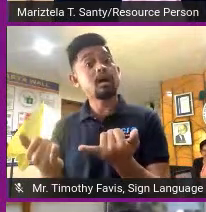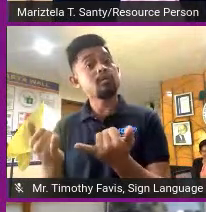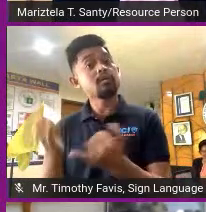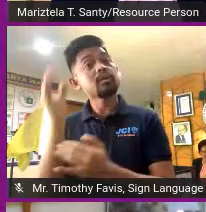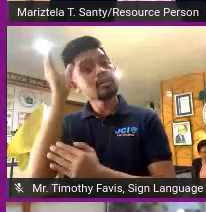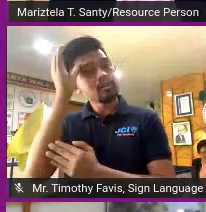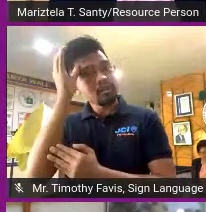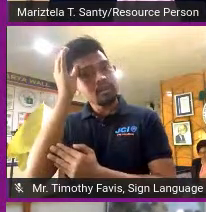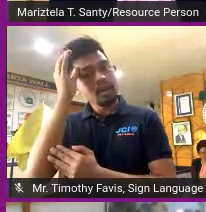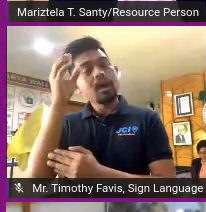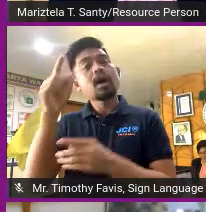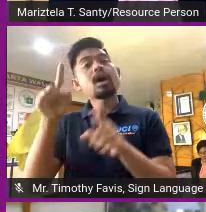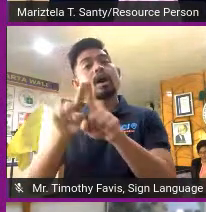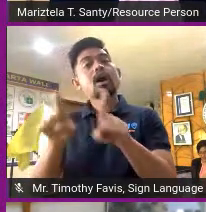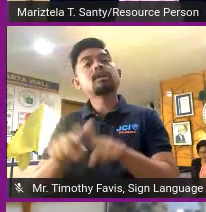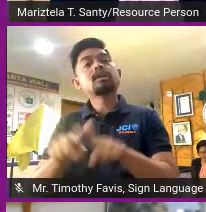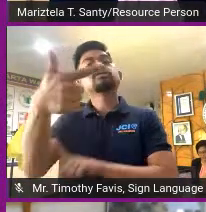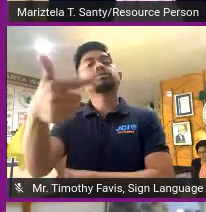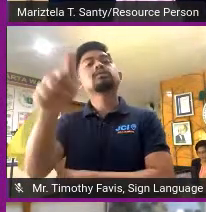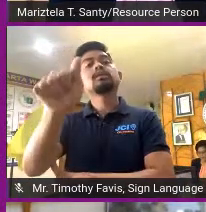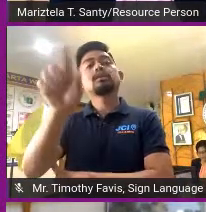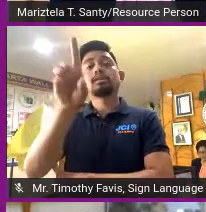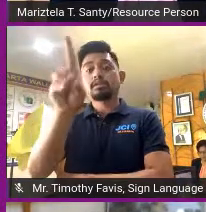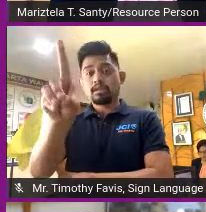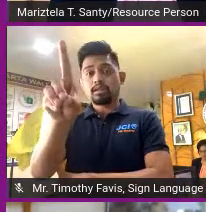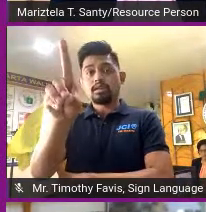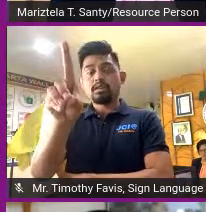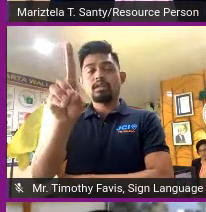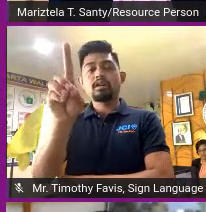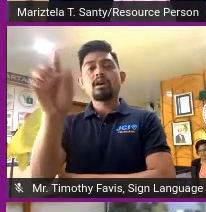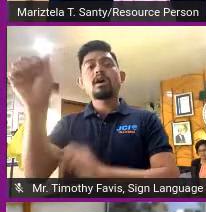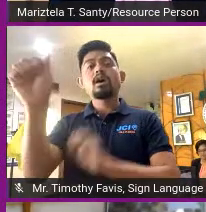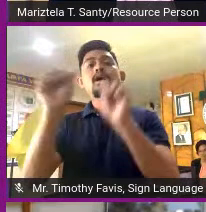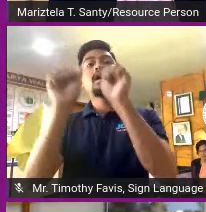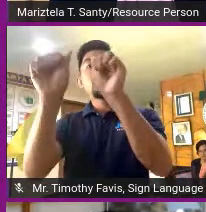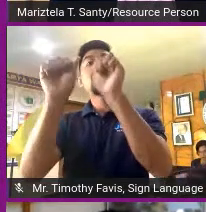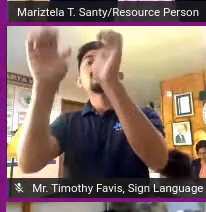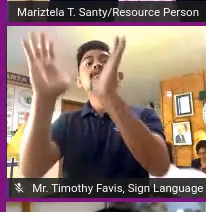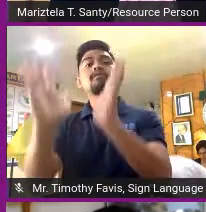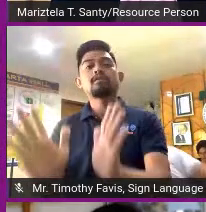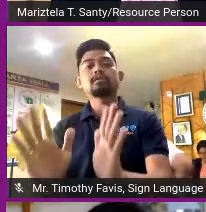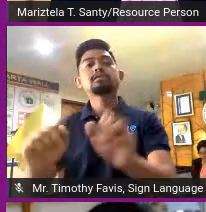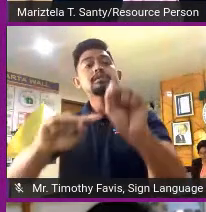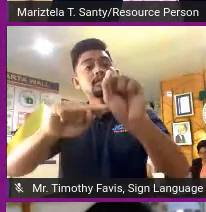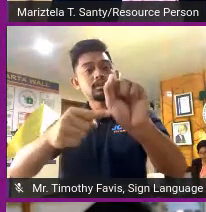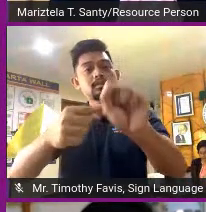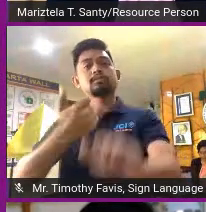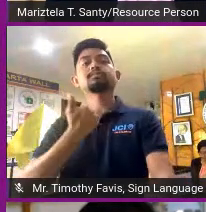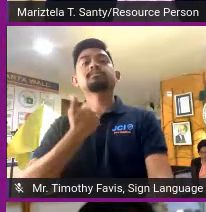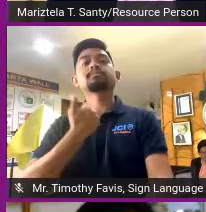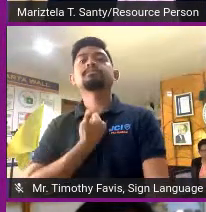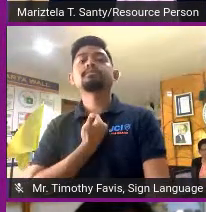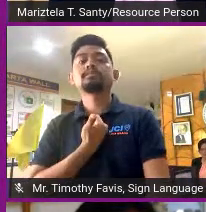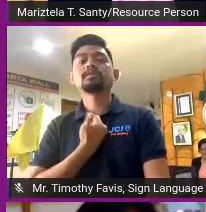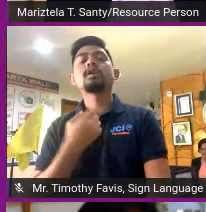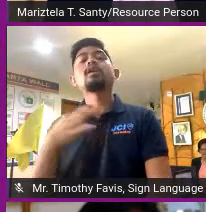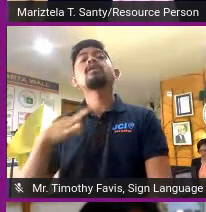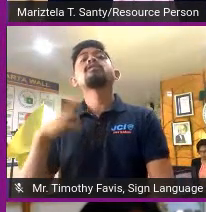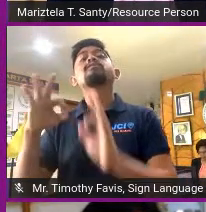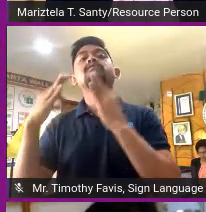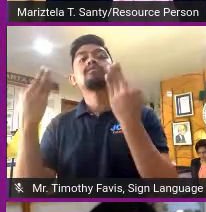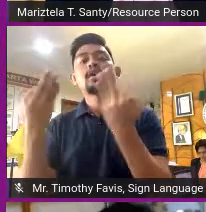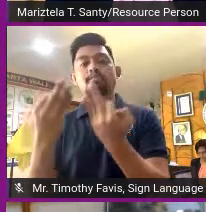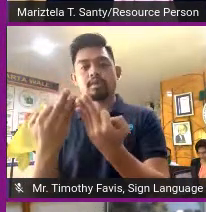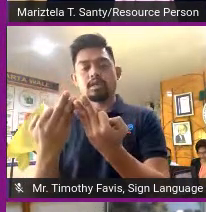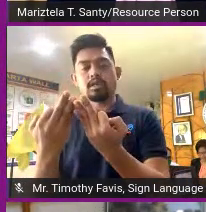God advocates. God should start within ourselves, to our family, and our workplace, and in